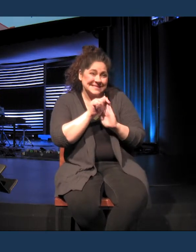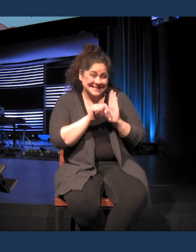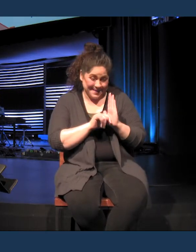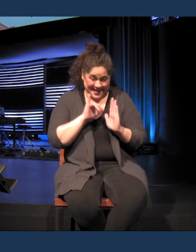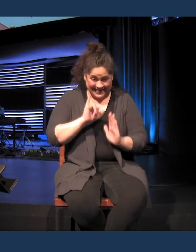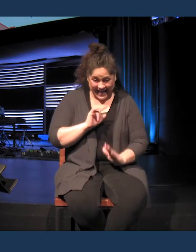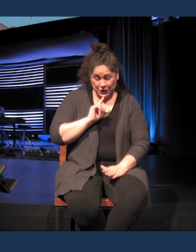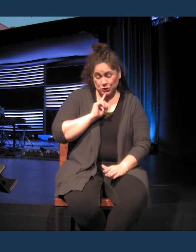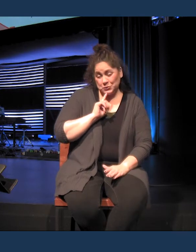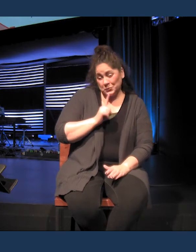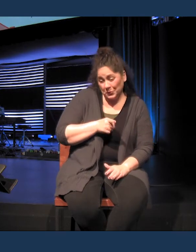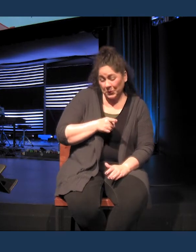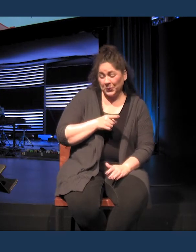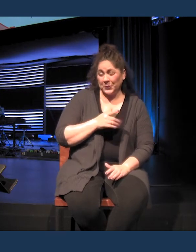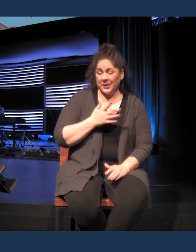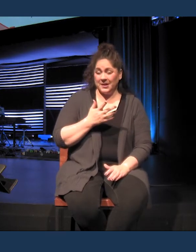true?